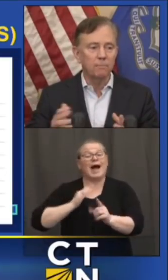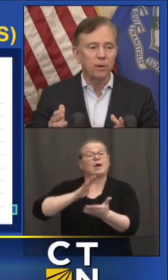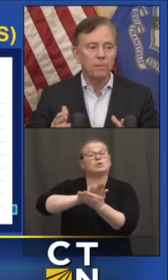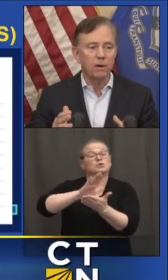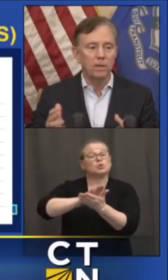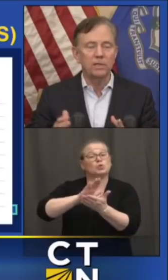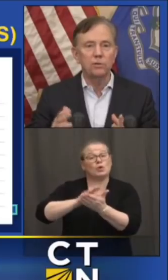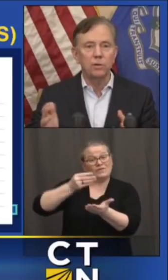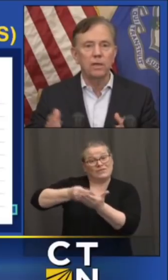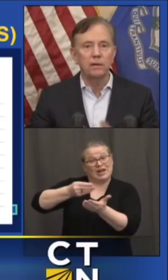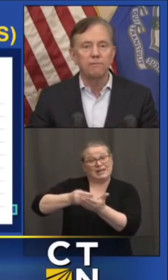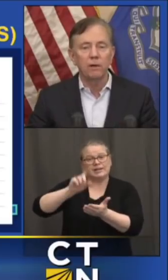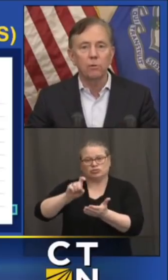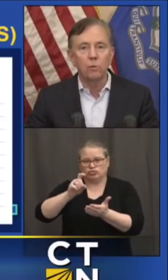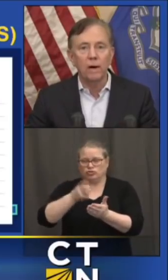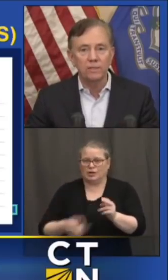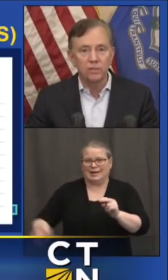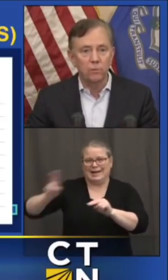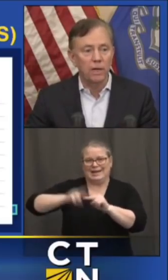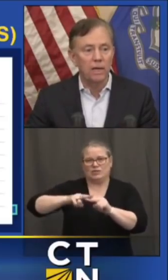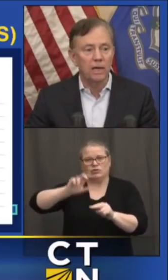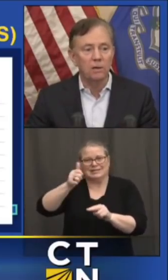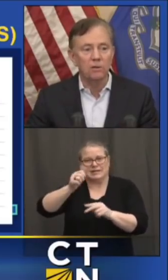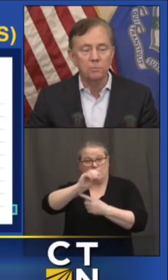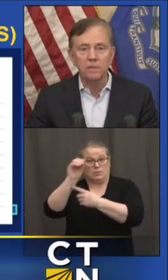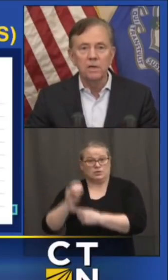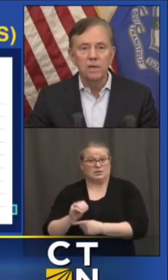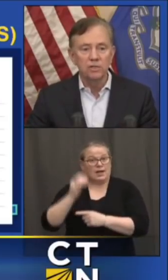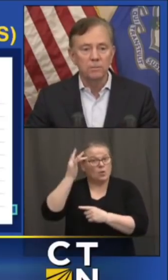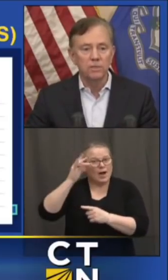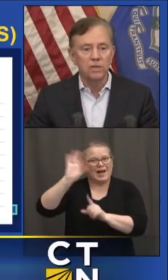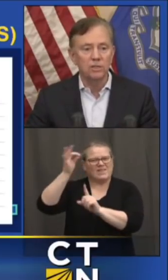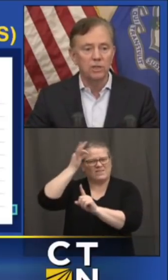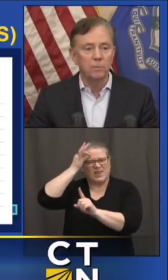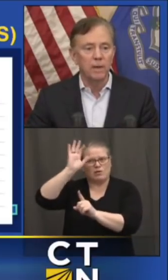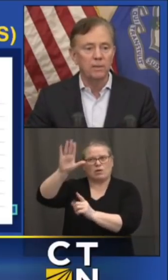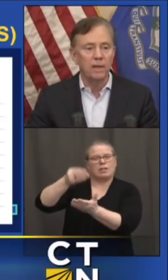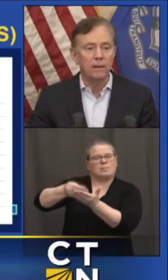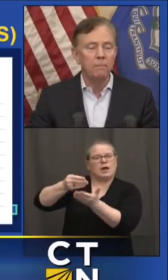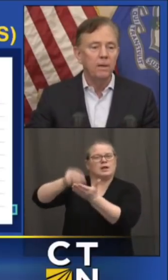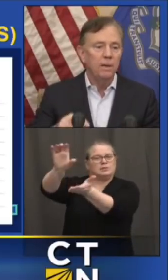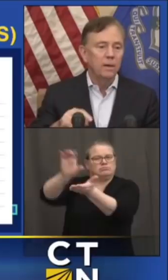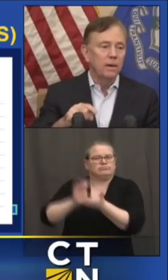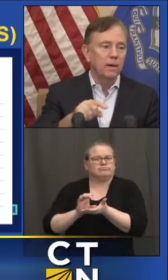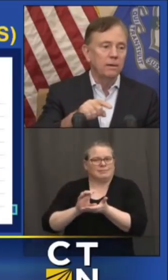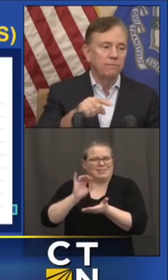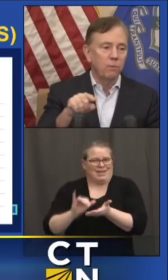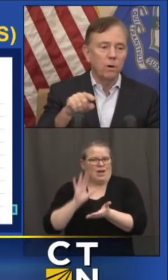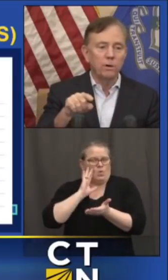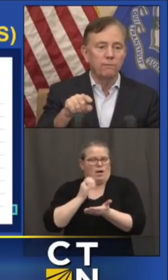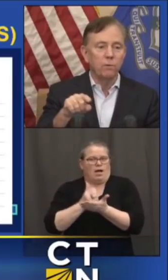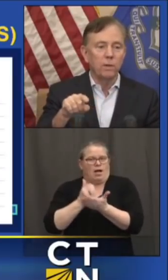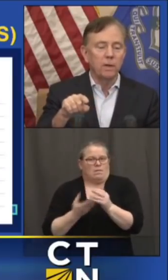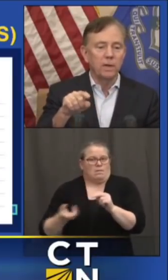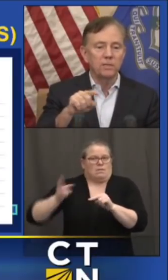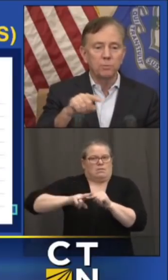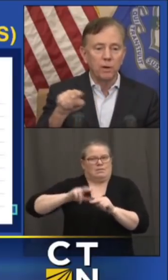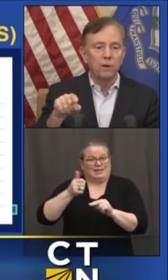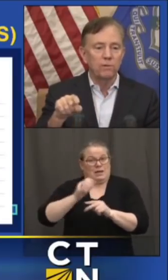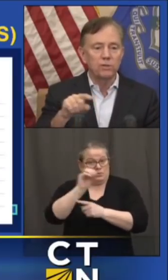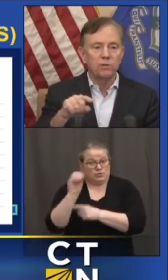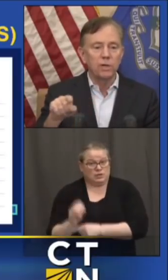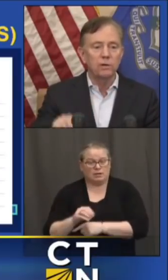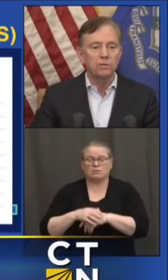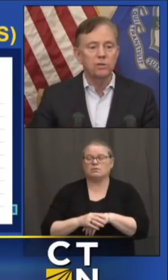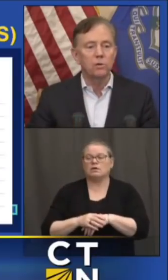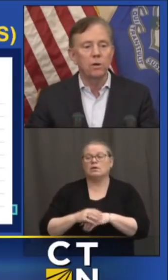again, primarily due to the federal grants that we're getting. I know there's been some discussion about that. $440 million spread